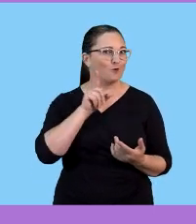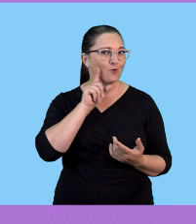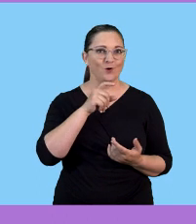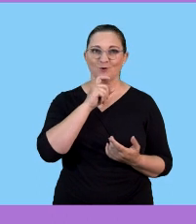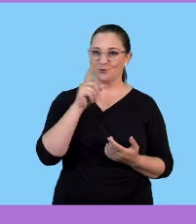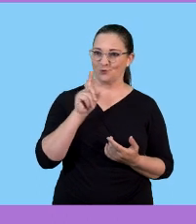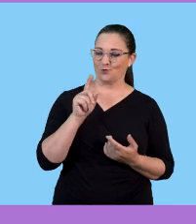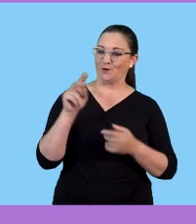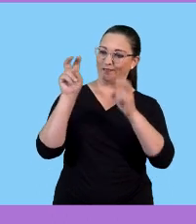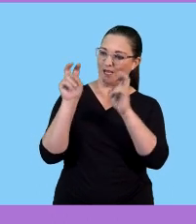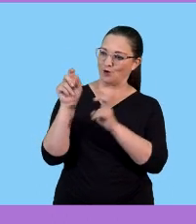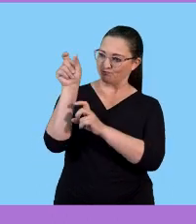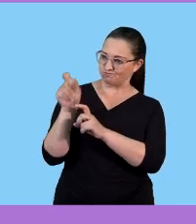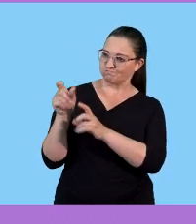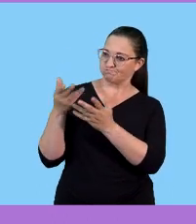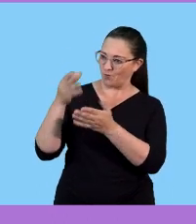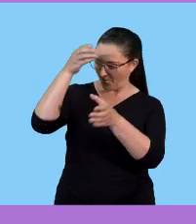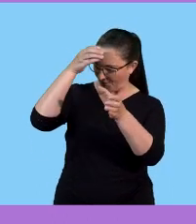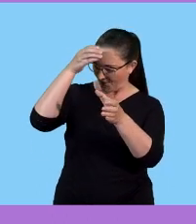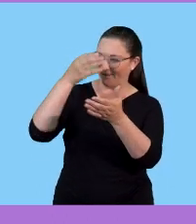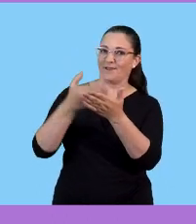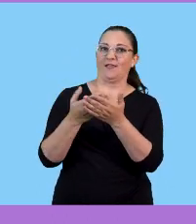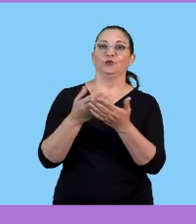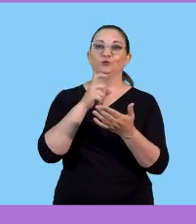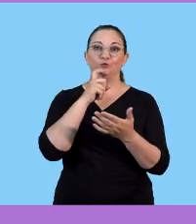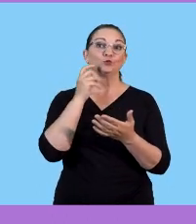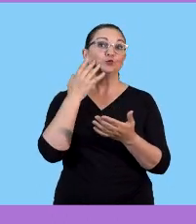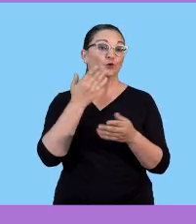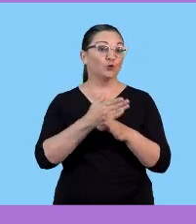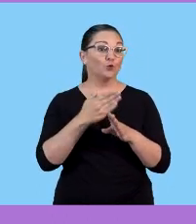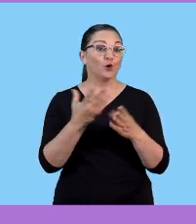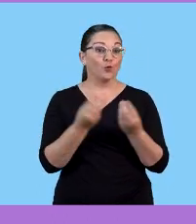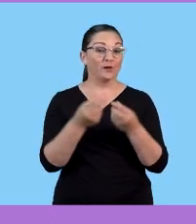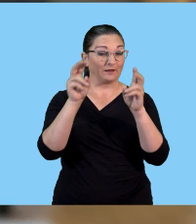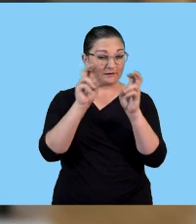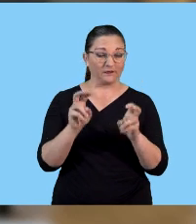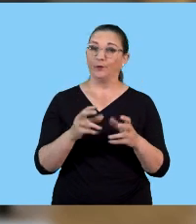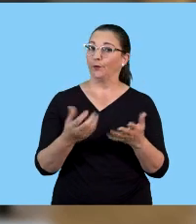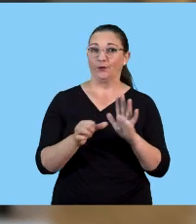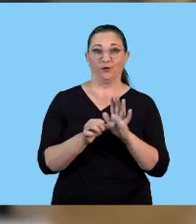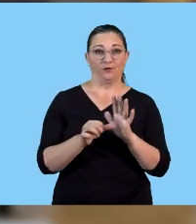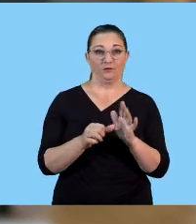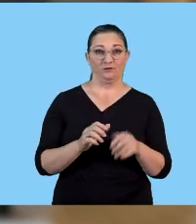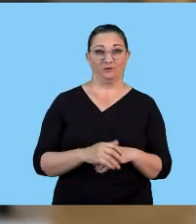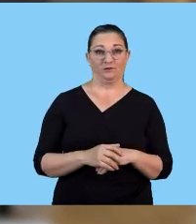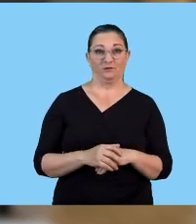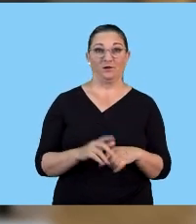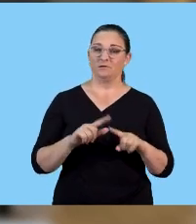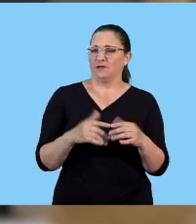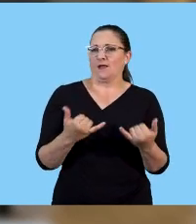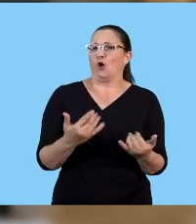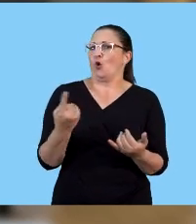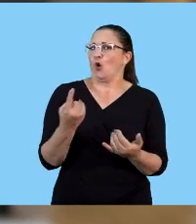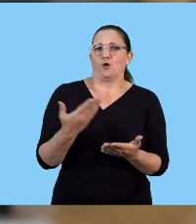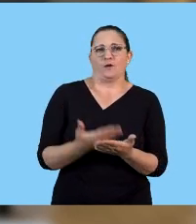use a qualified electrician when dealing with electrics. All right, please, that is very important. Okay, we're doing this for